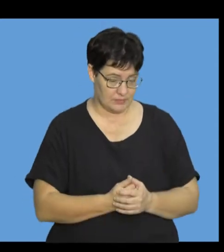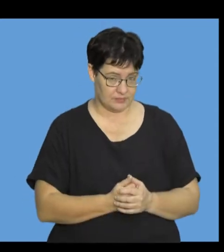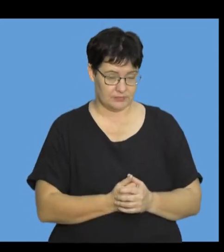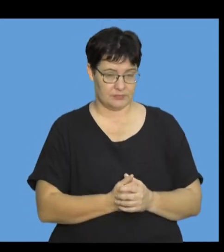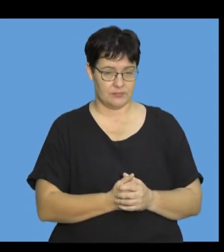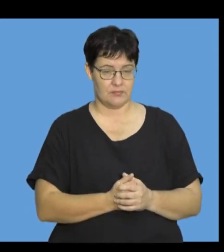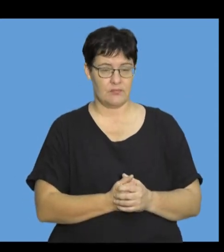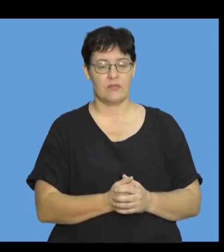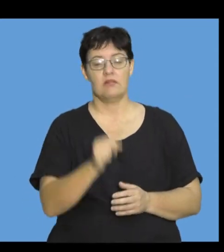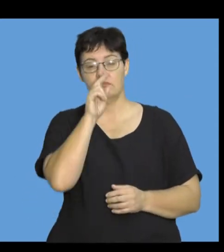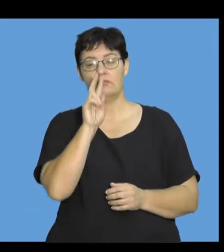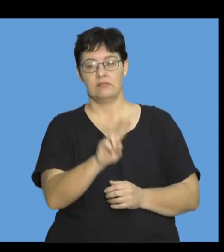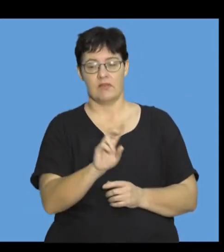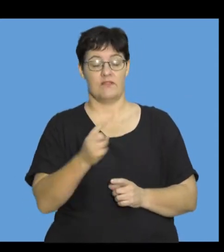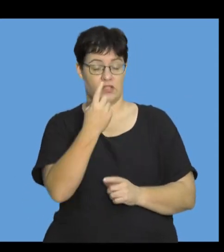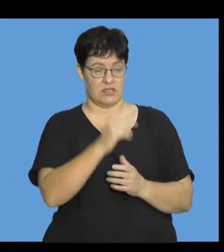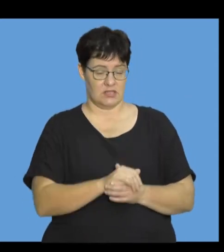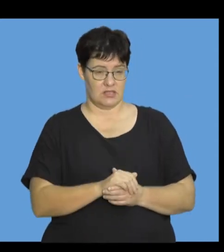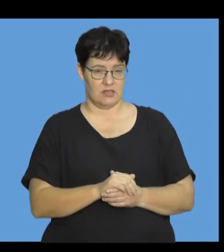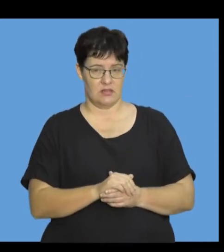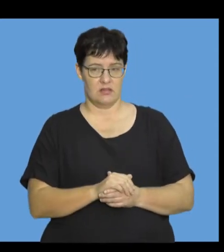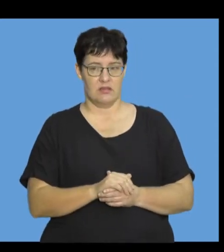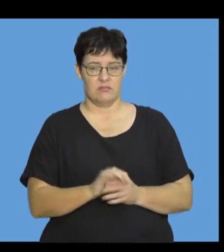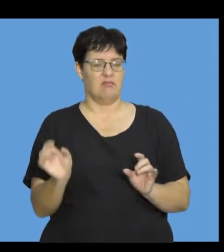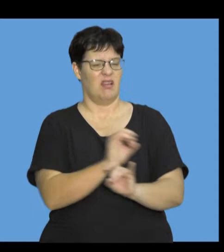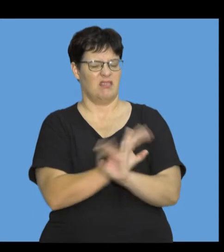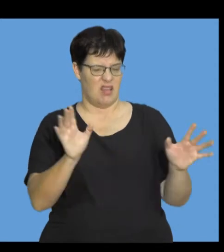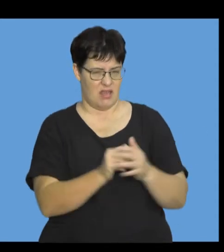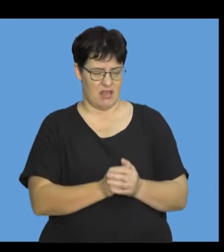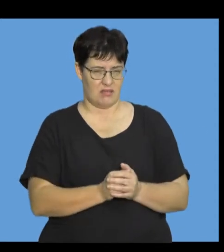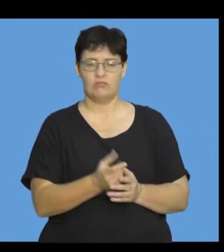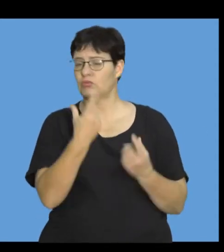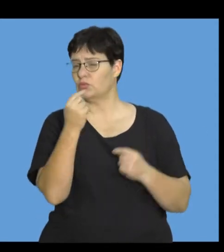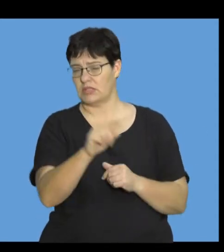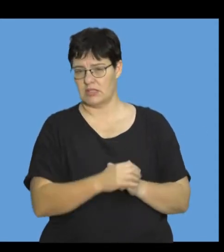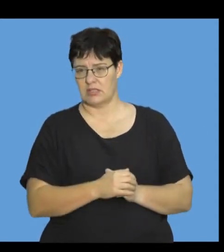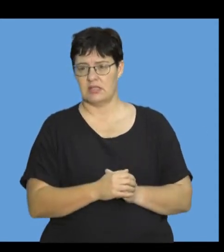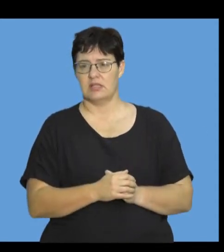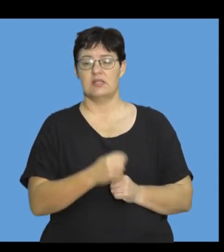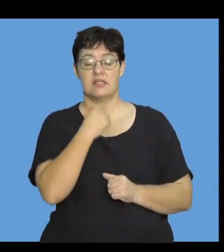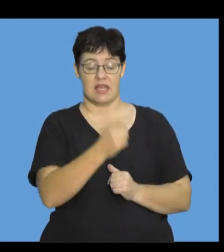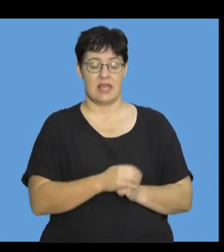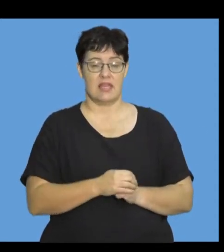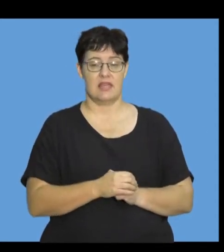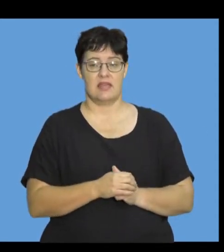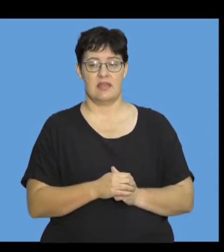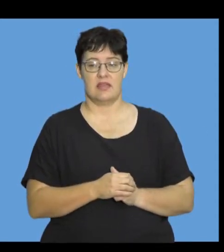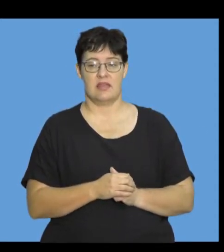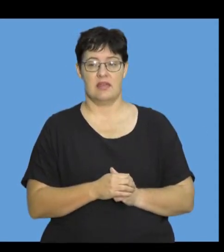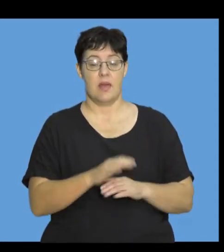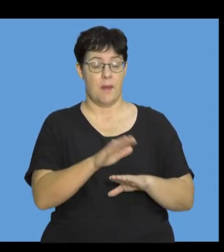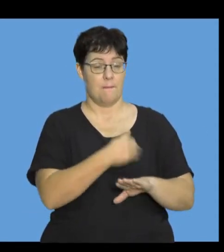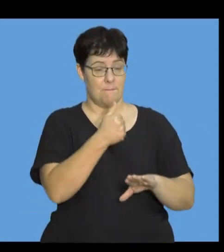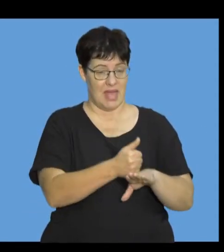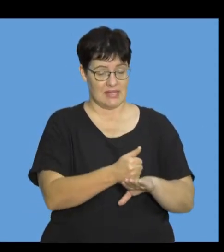this out. So let's look at the first one. This is straightforward, right? What do? You make this to have a